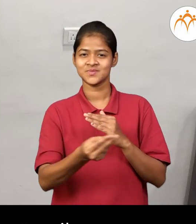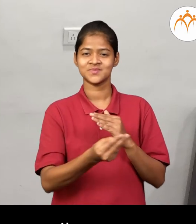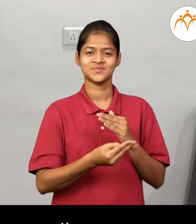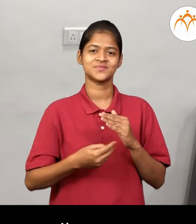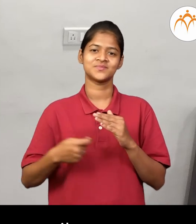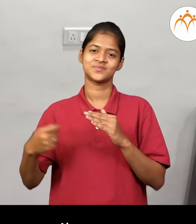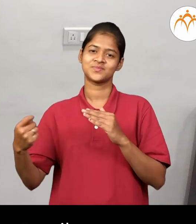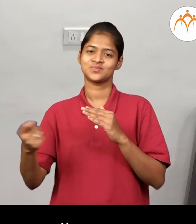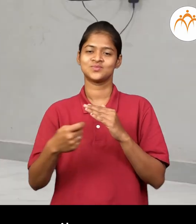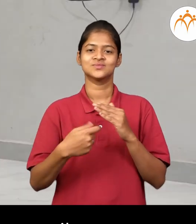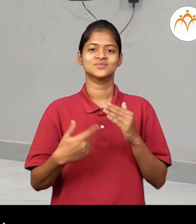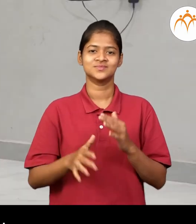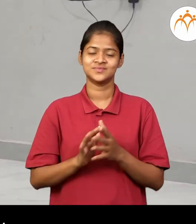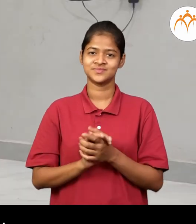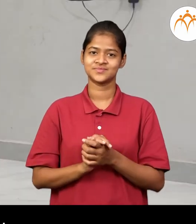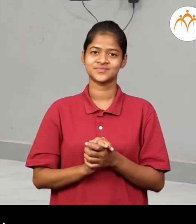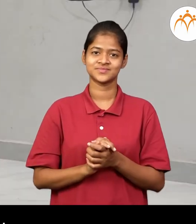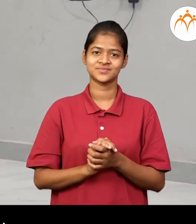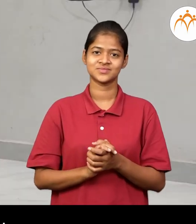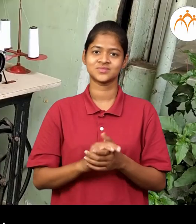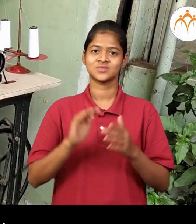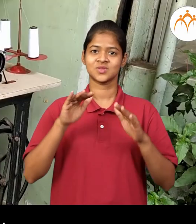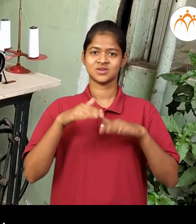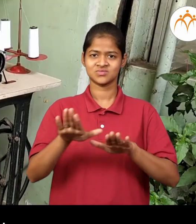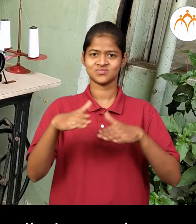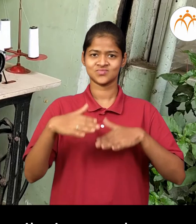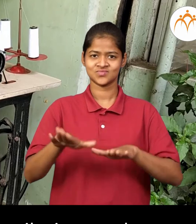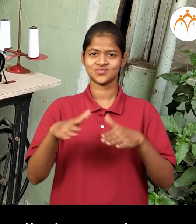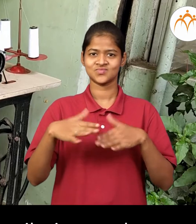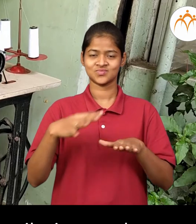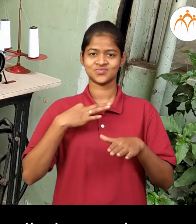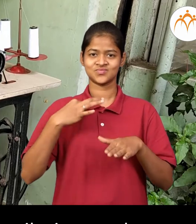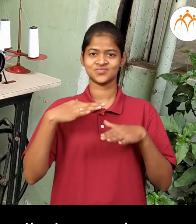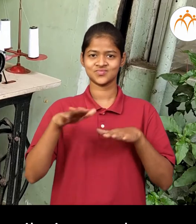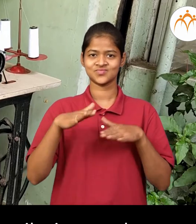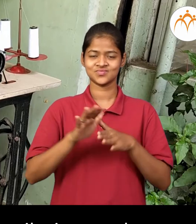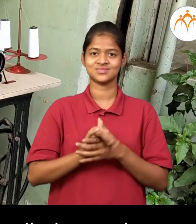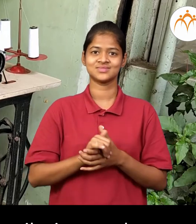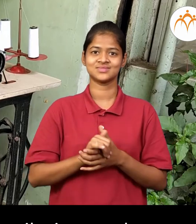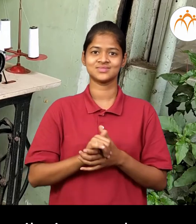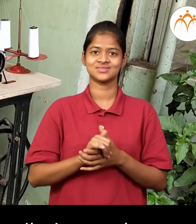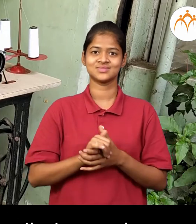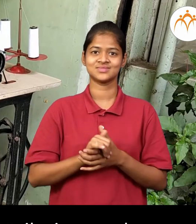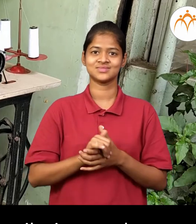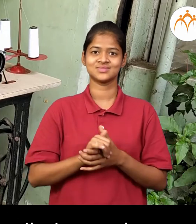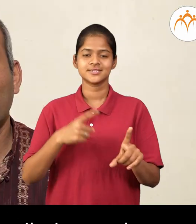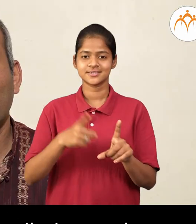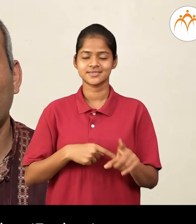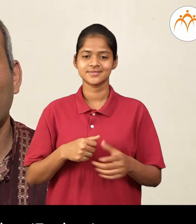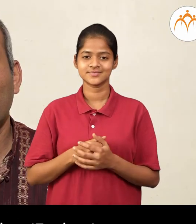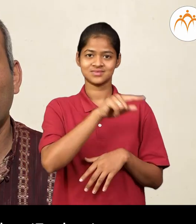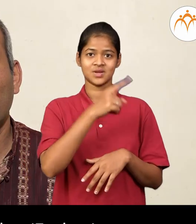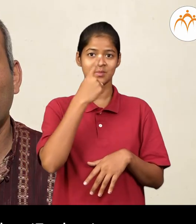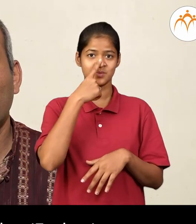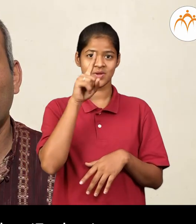utensils, sweeps the house. Ammi does tailoring work. This